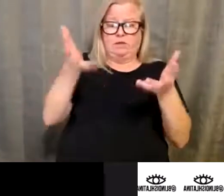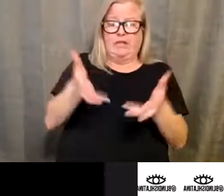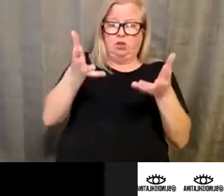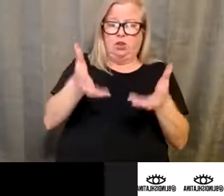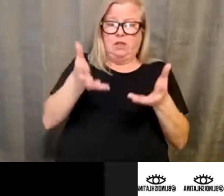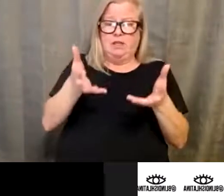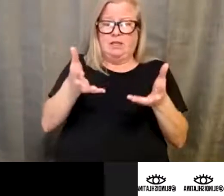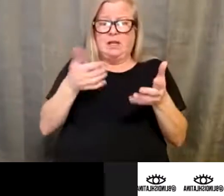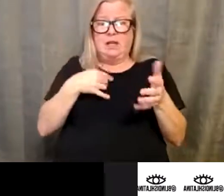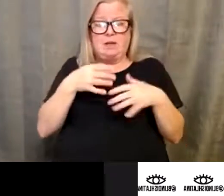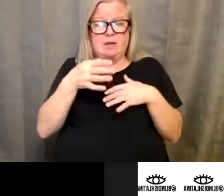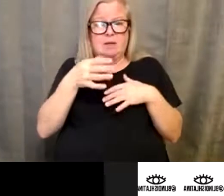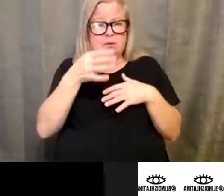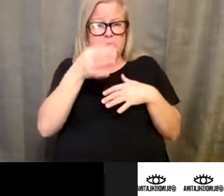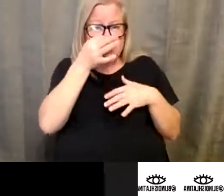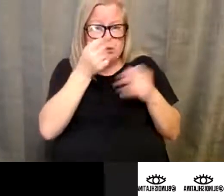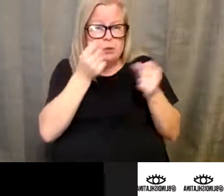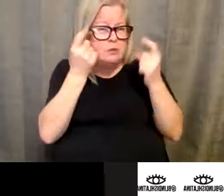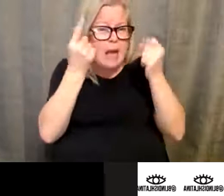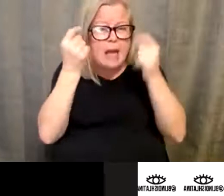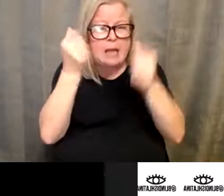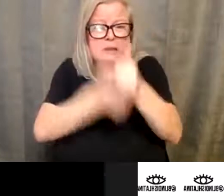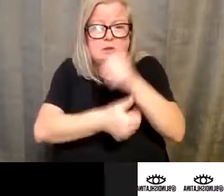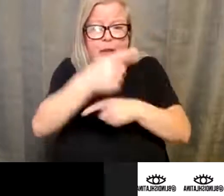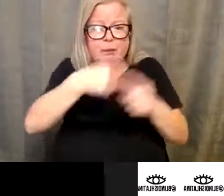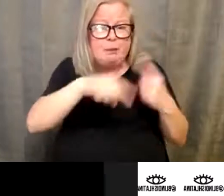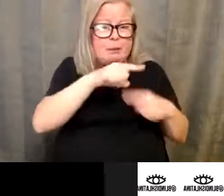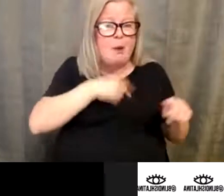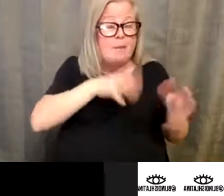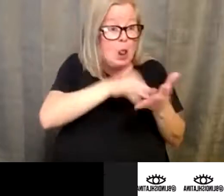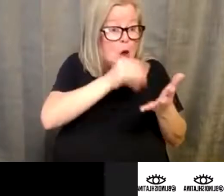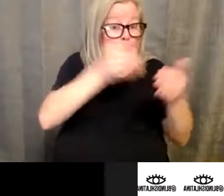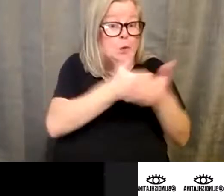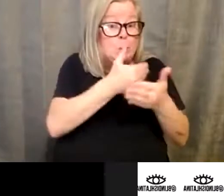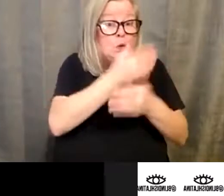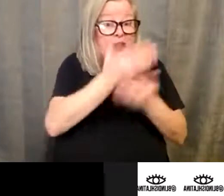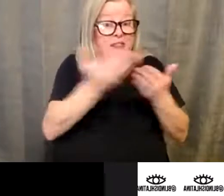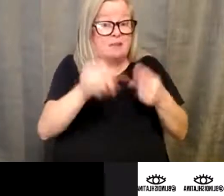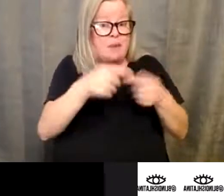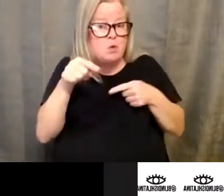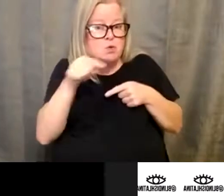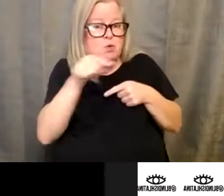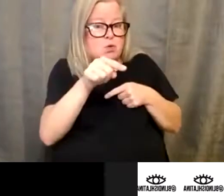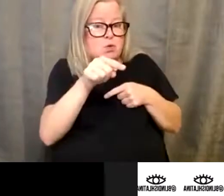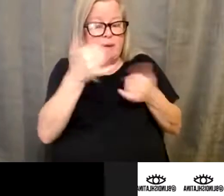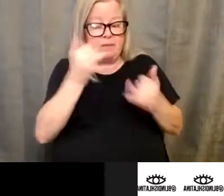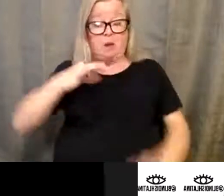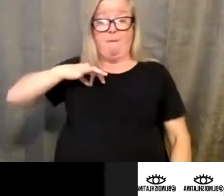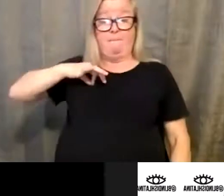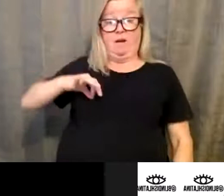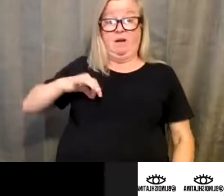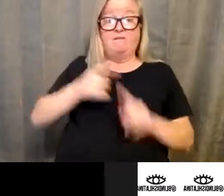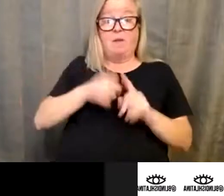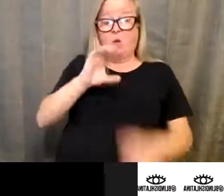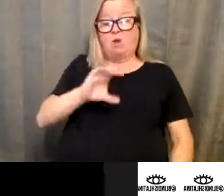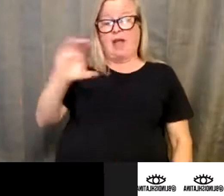we're understanding each other. I learn new things about you. But I am still benefiting from closed captioning. When